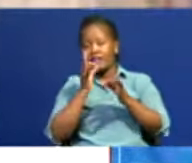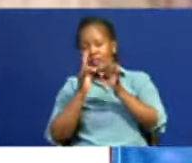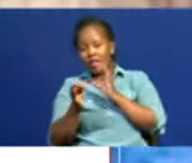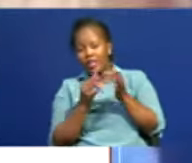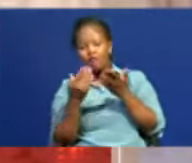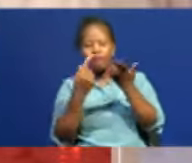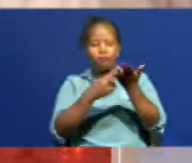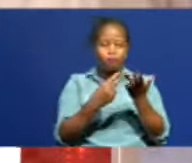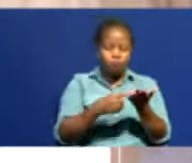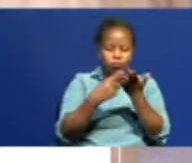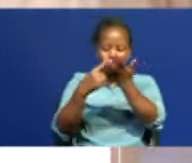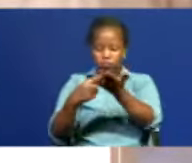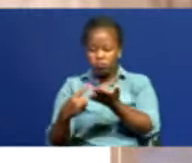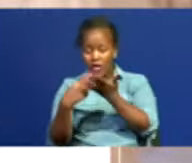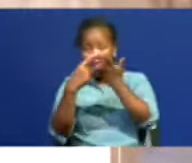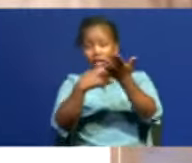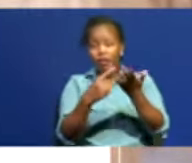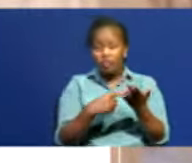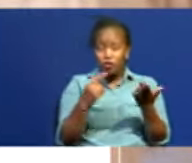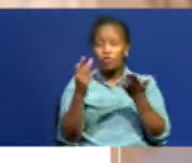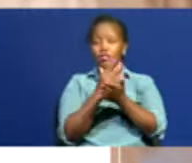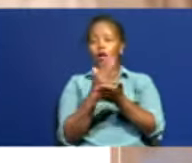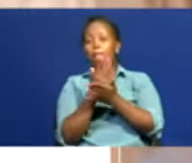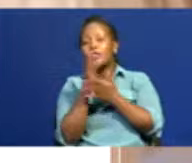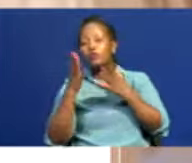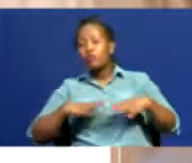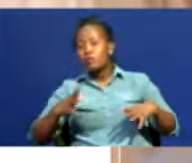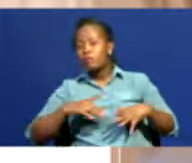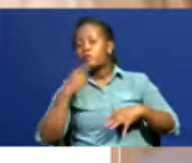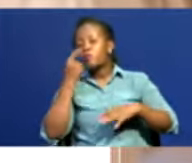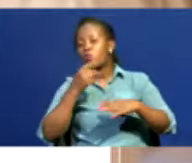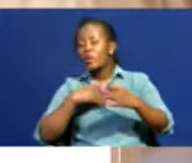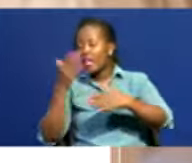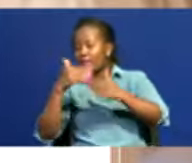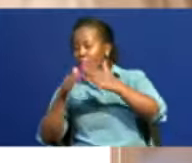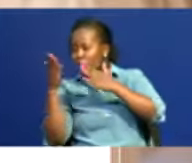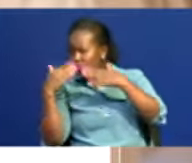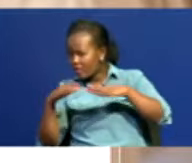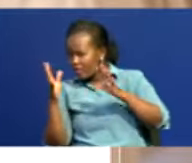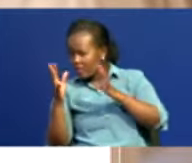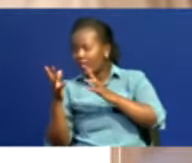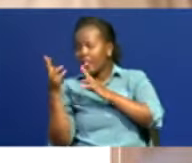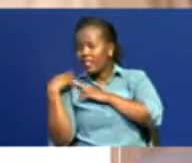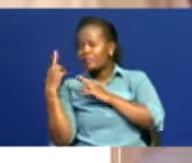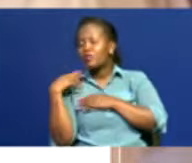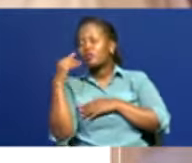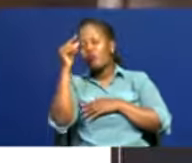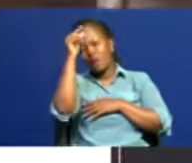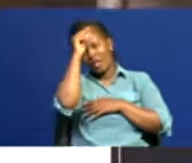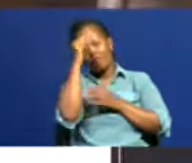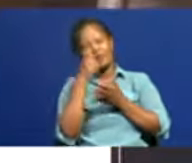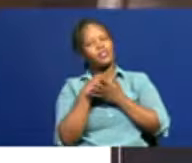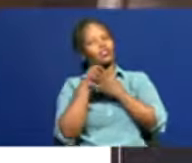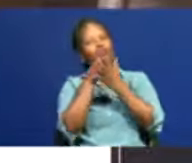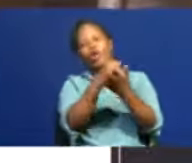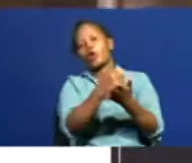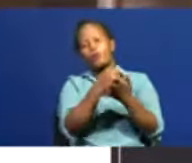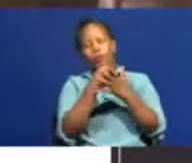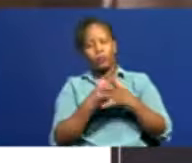ya Portland na wenyewe. Wenye kumiliki ni serikali ingesimamia hiyo mazungumzo.